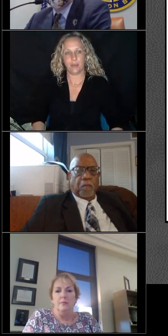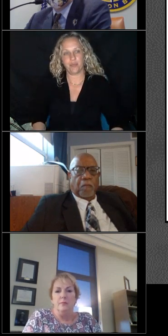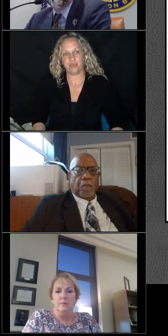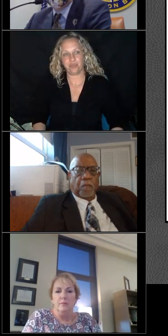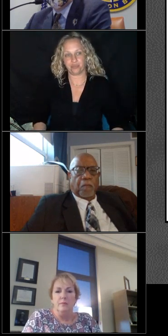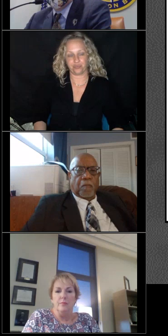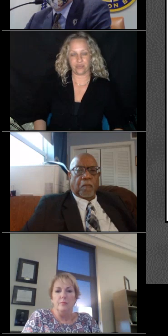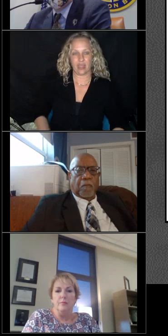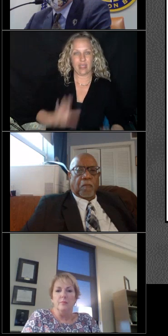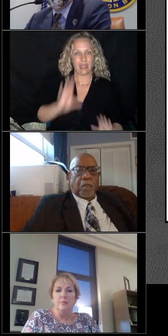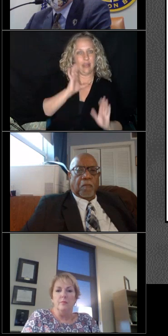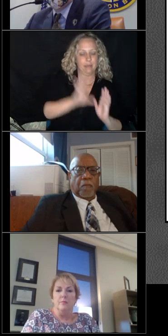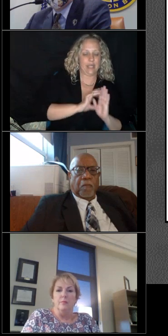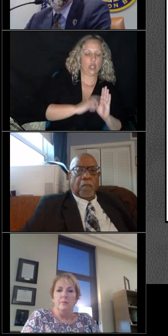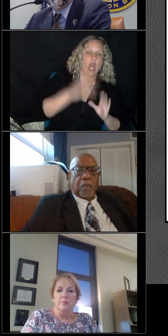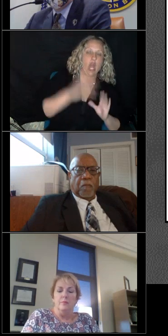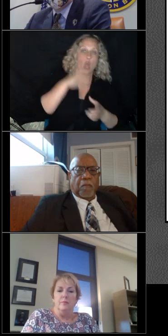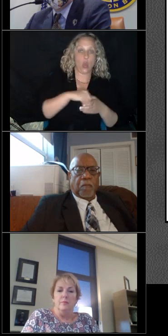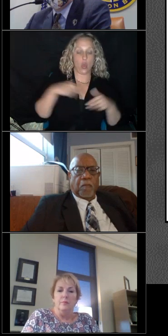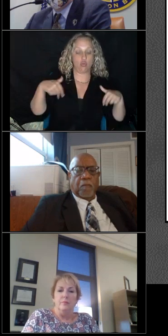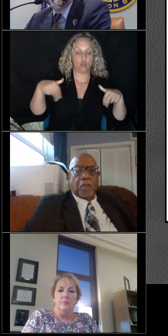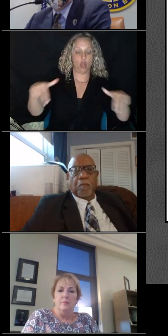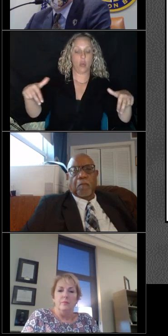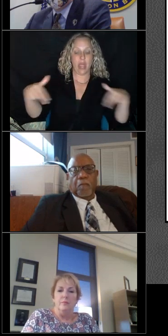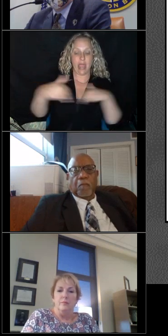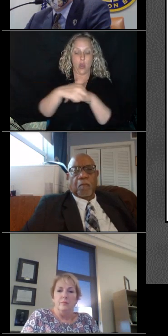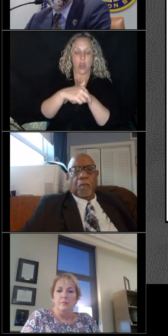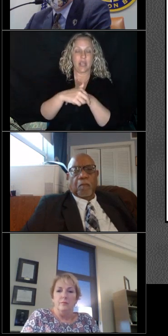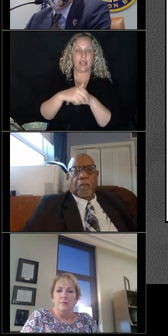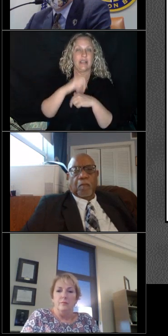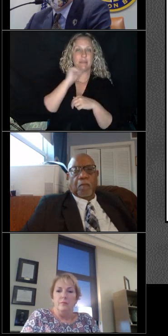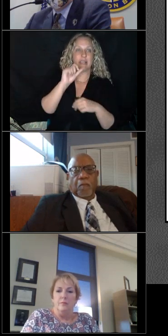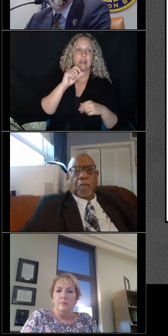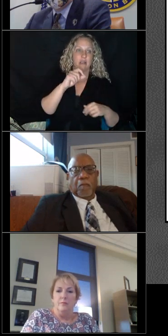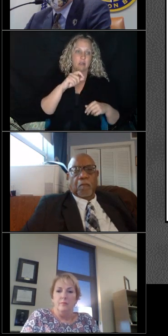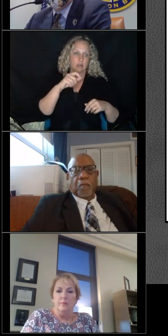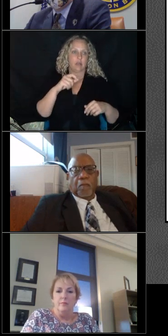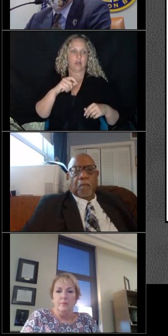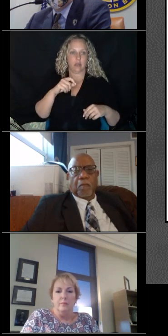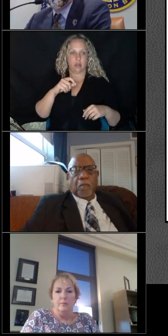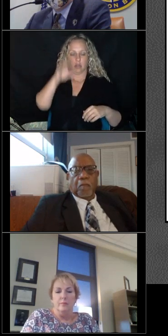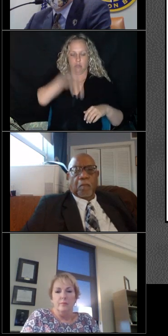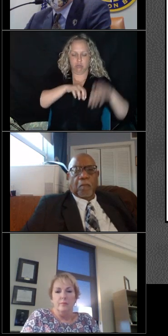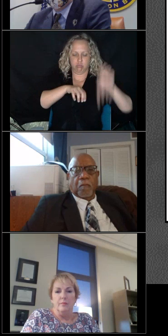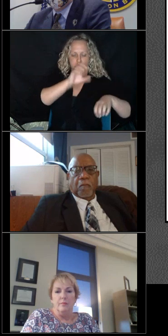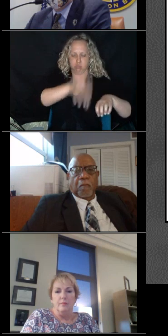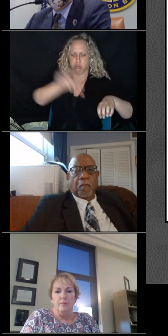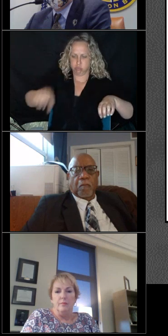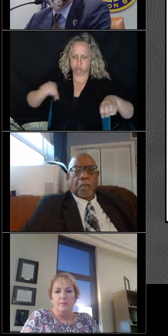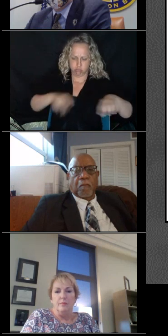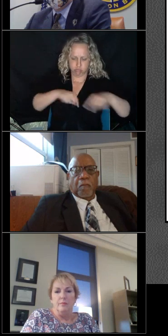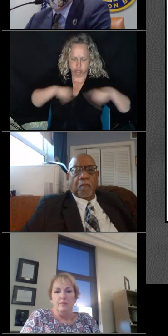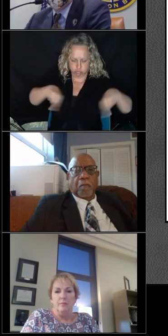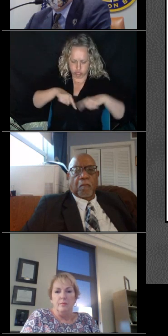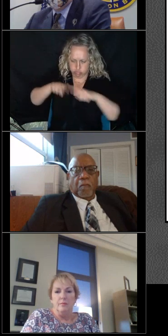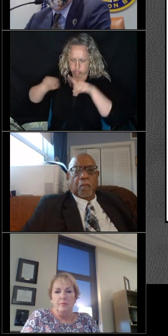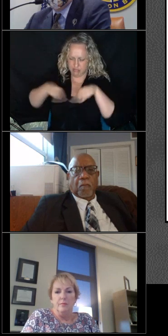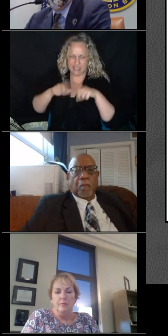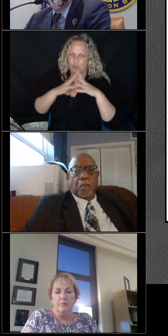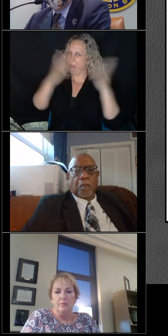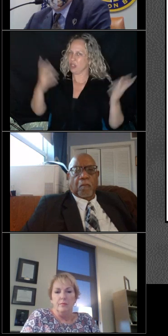depiction that could include the crosswalk areas, but not be cut up into 4 or 5 different boxes. That's my initial